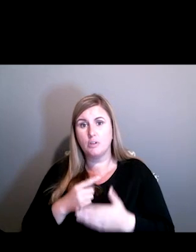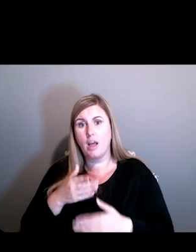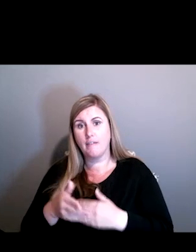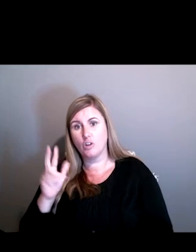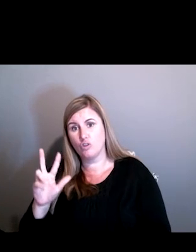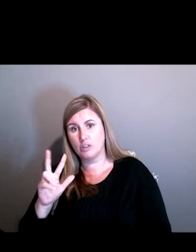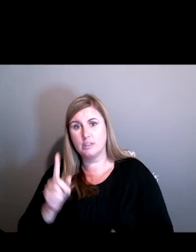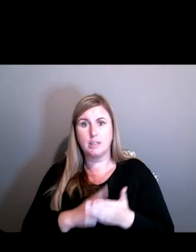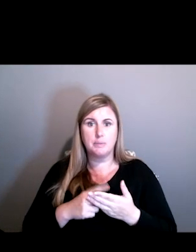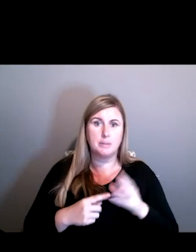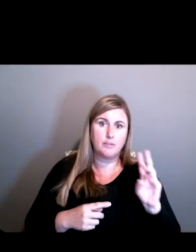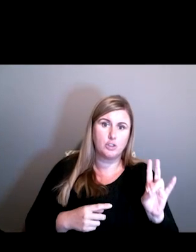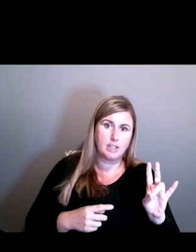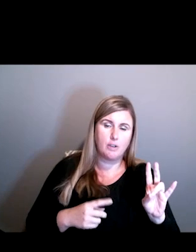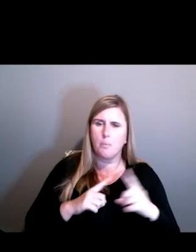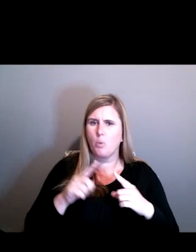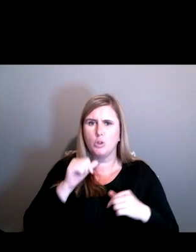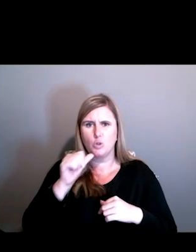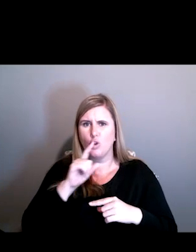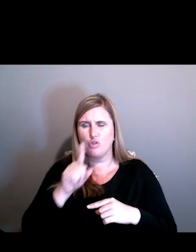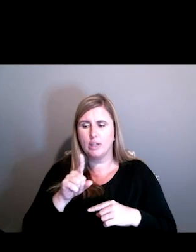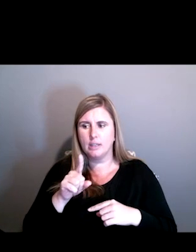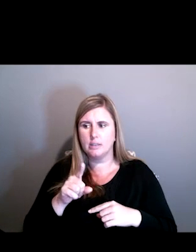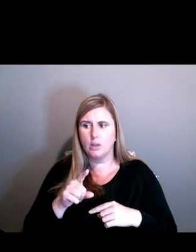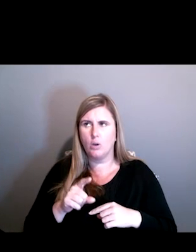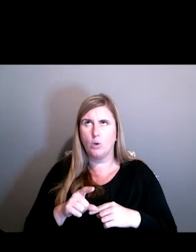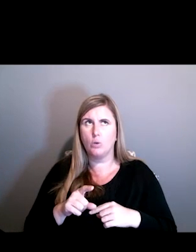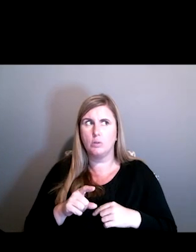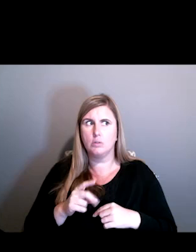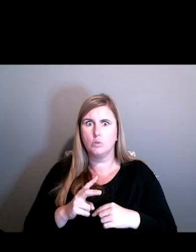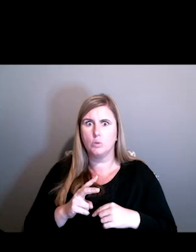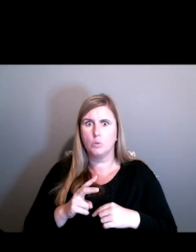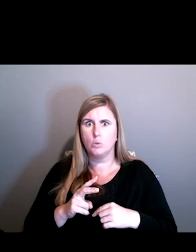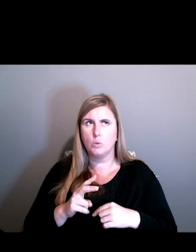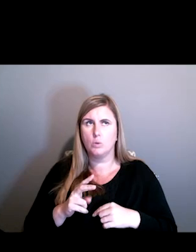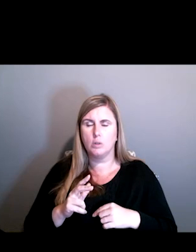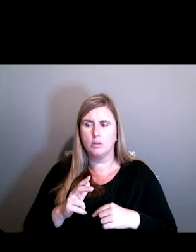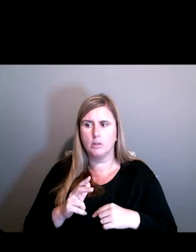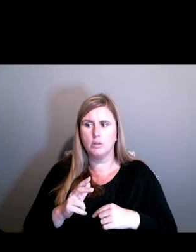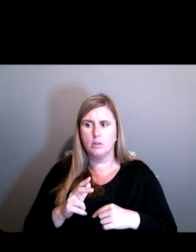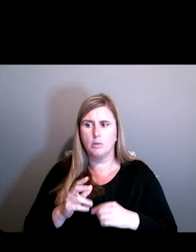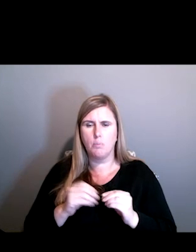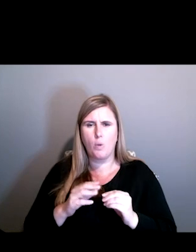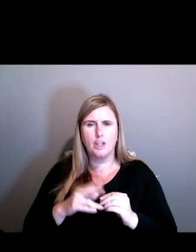5 responses, and then sometimes after 3, and sometimes after 7, but we don't really go